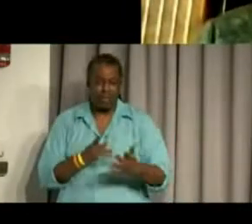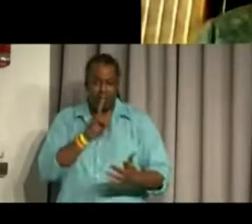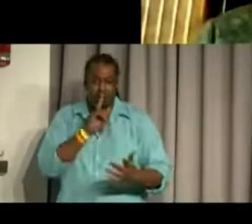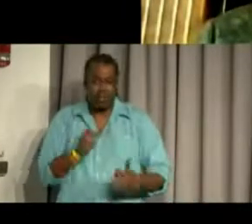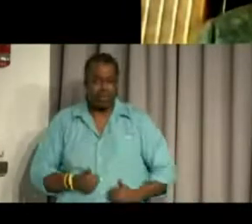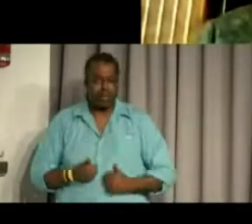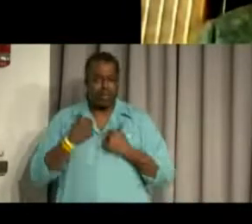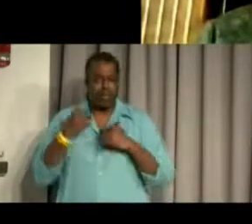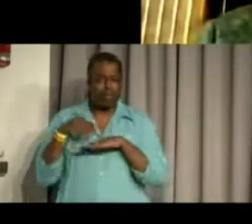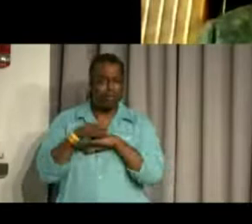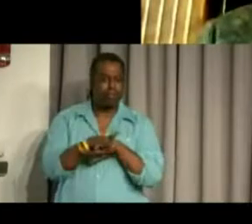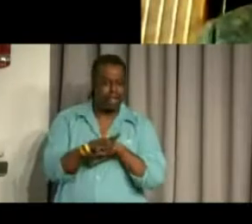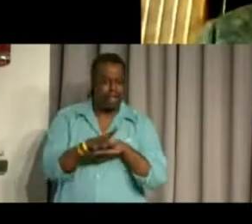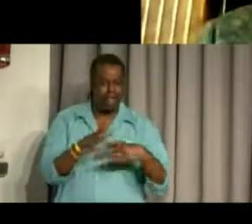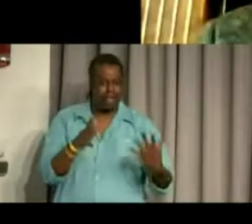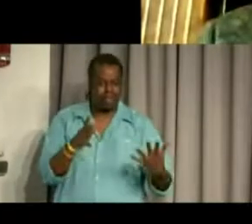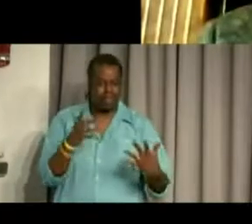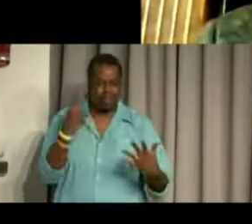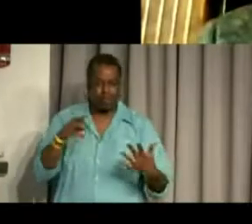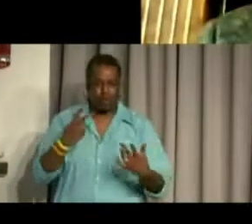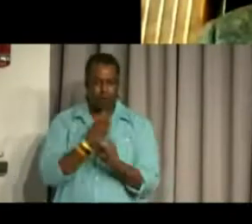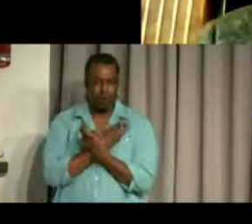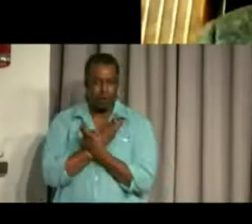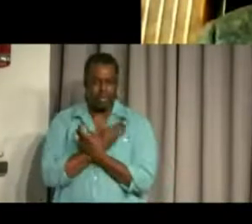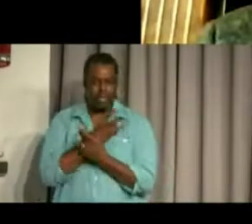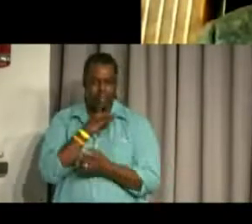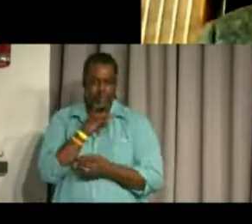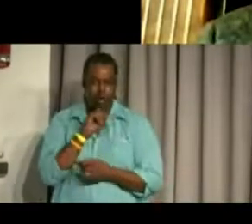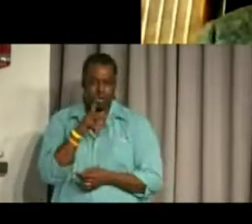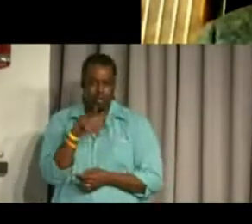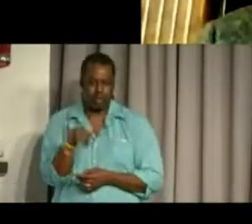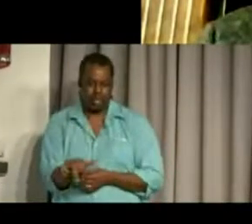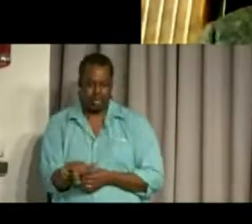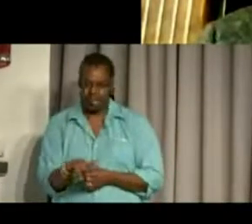effects of this poisoning of the water supply?